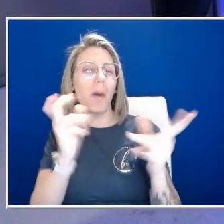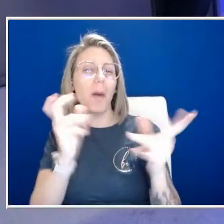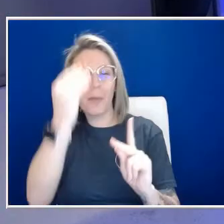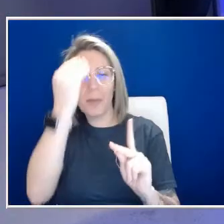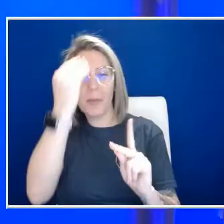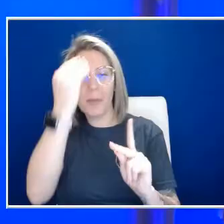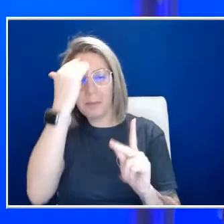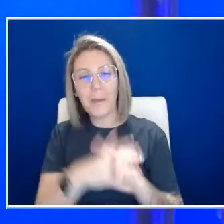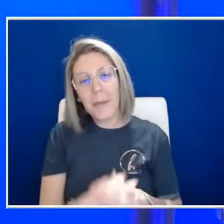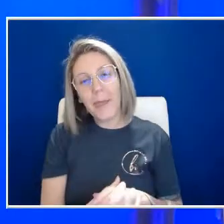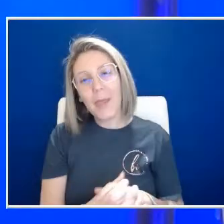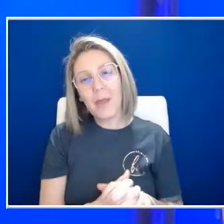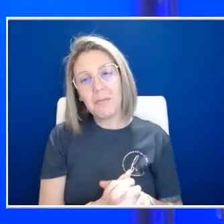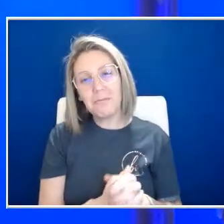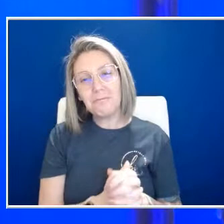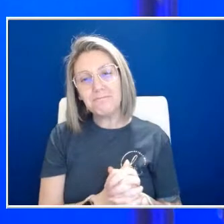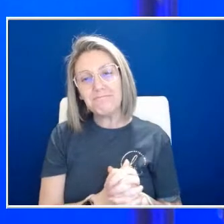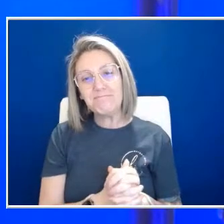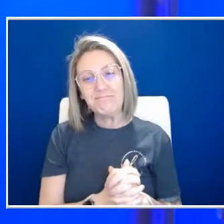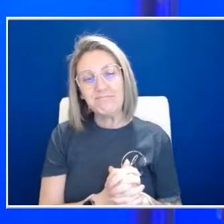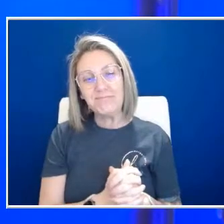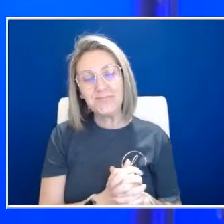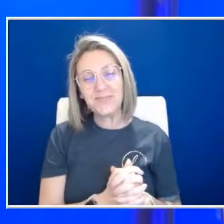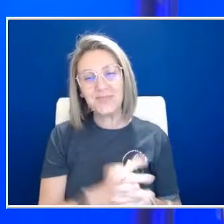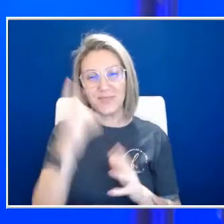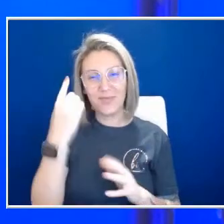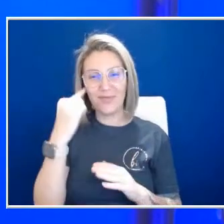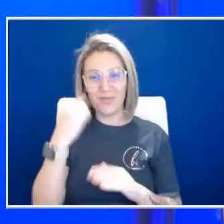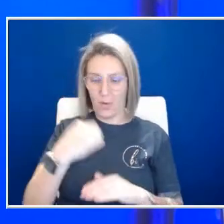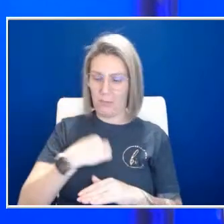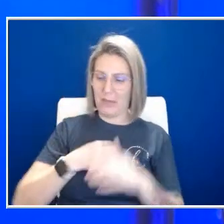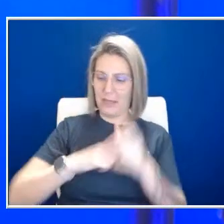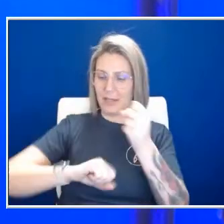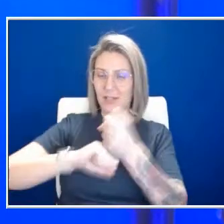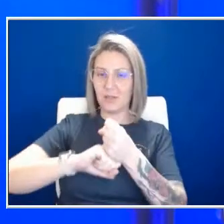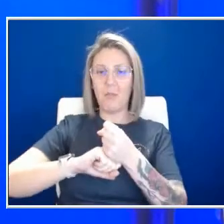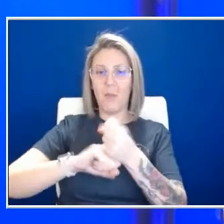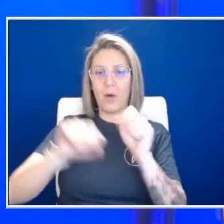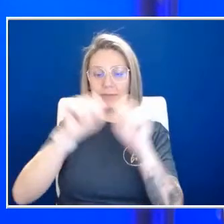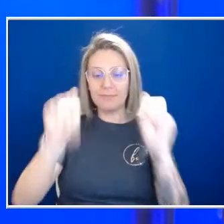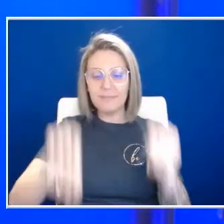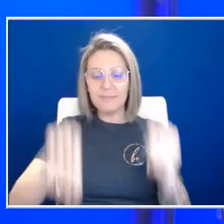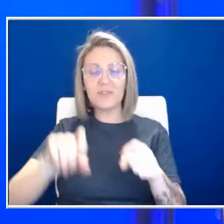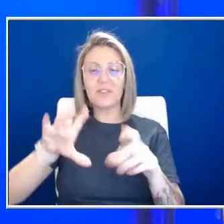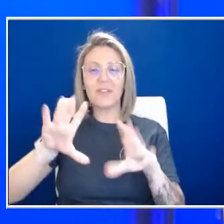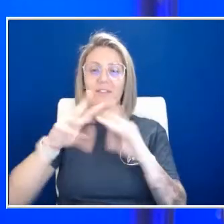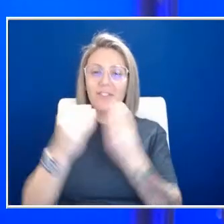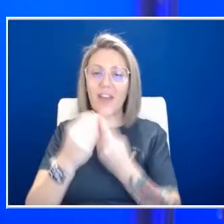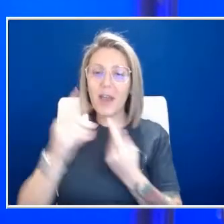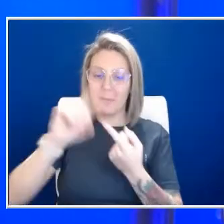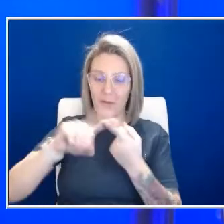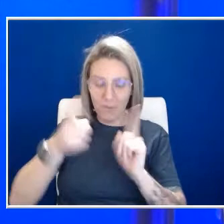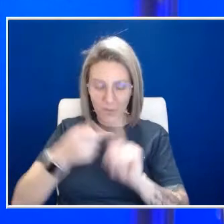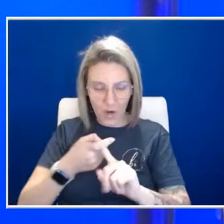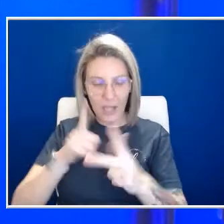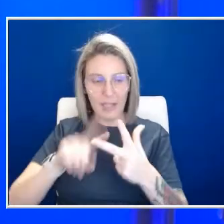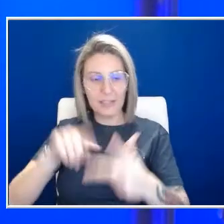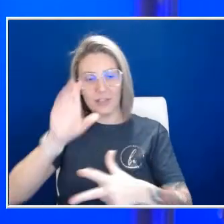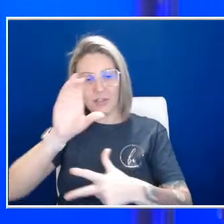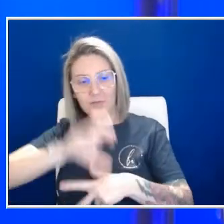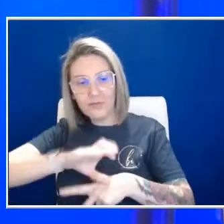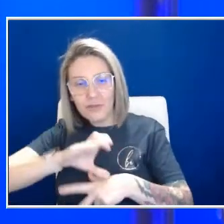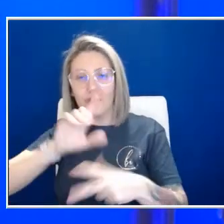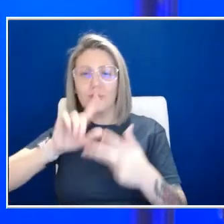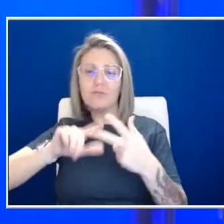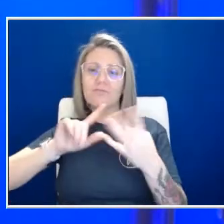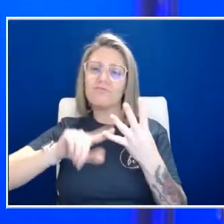I think for me, the support system of family and friends and our church community, faith, all of